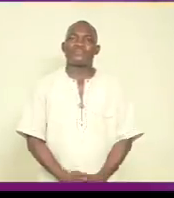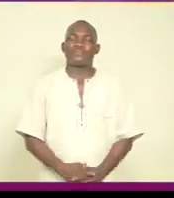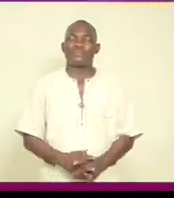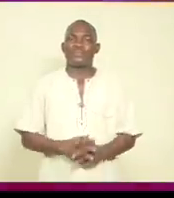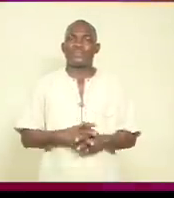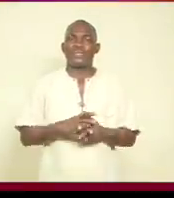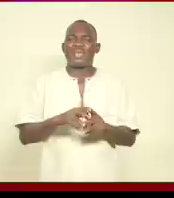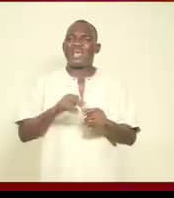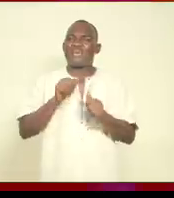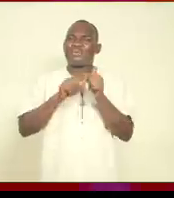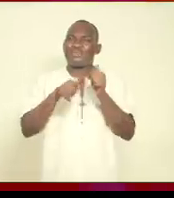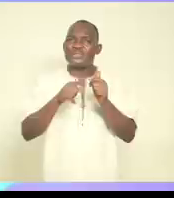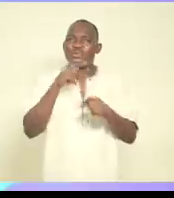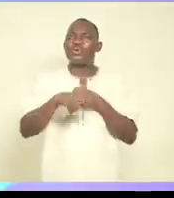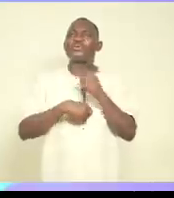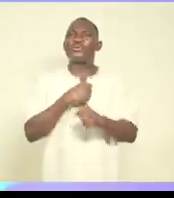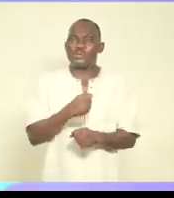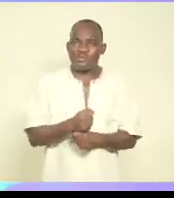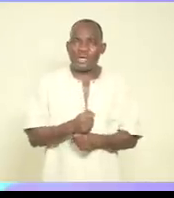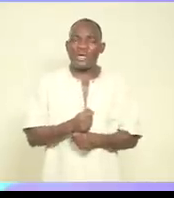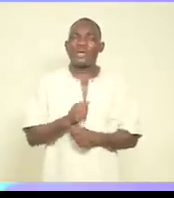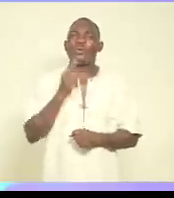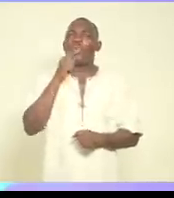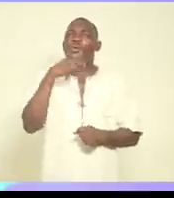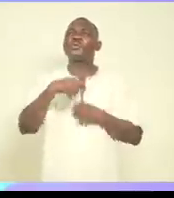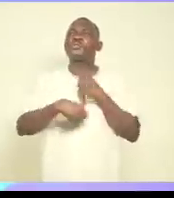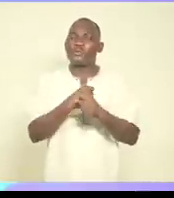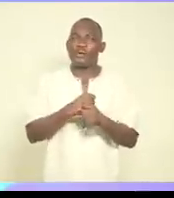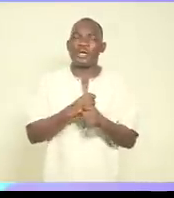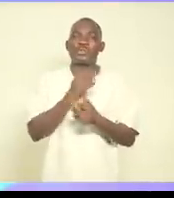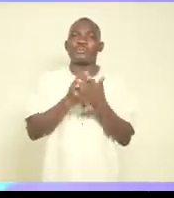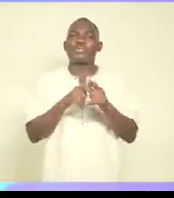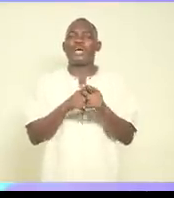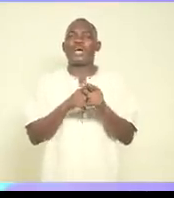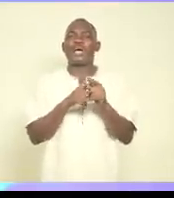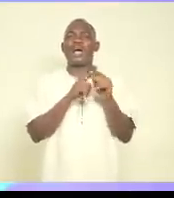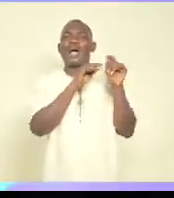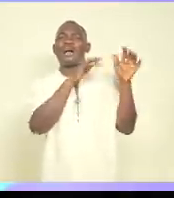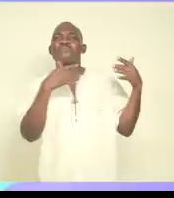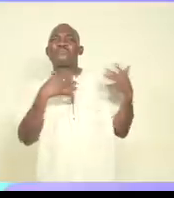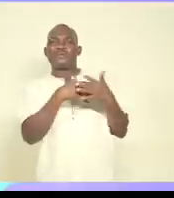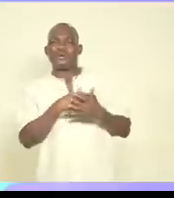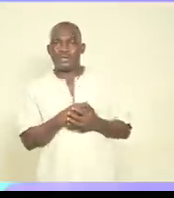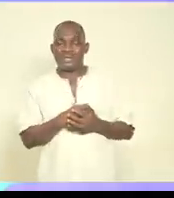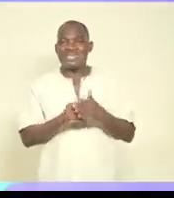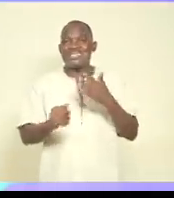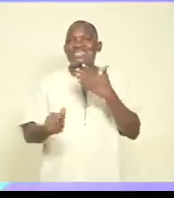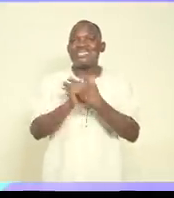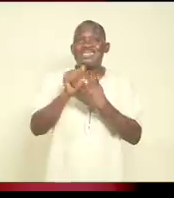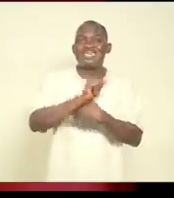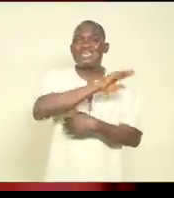in any way or form. So before I leave, I'd like to talk about crime and